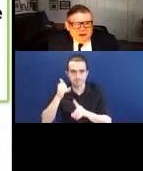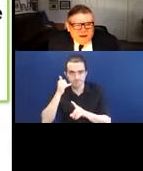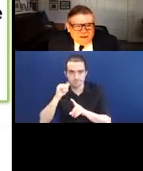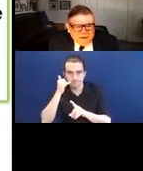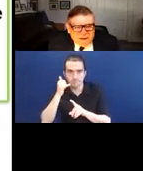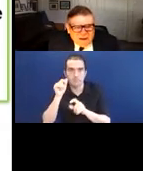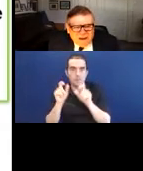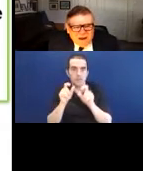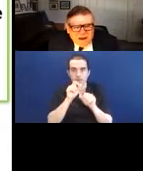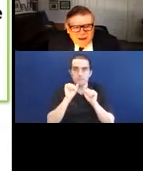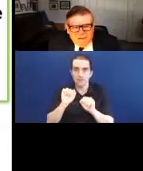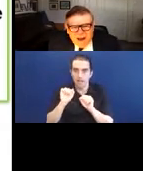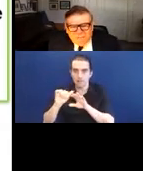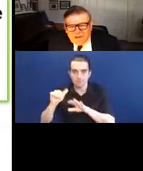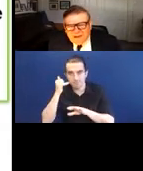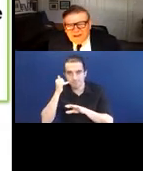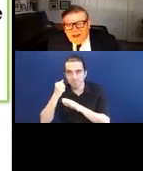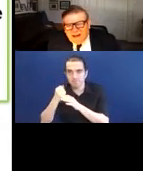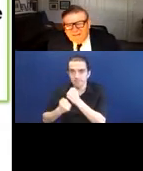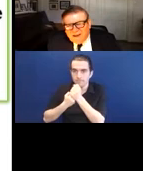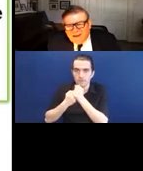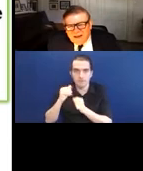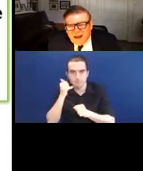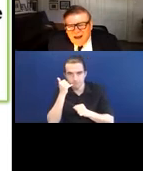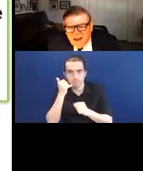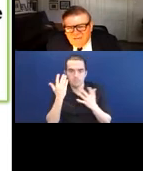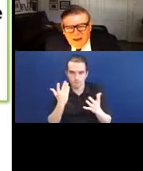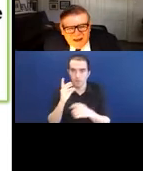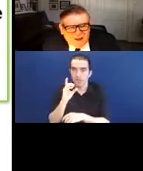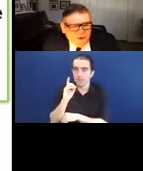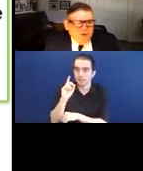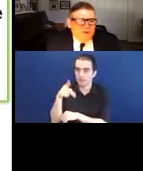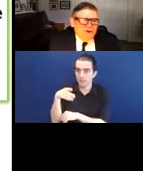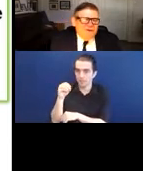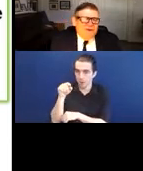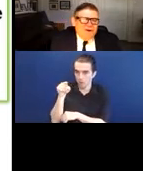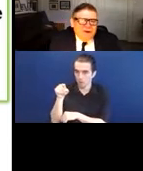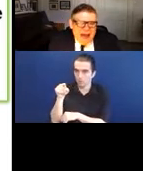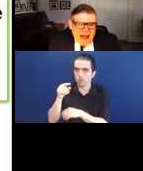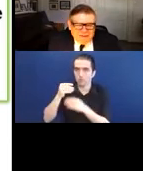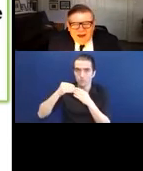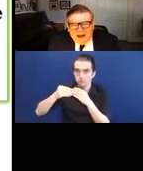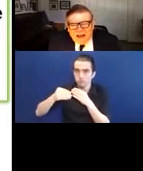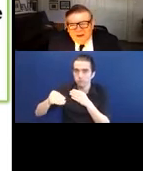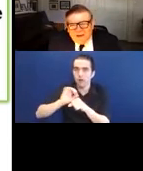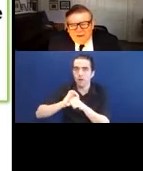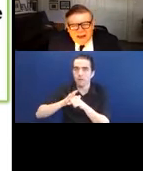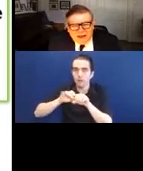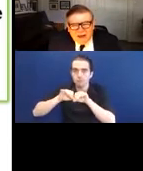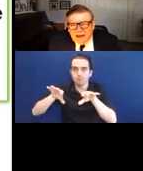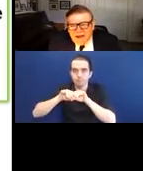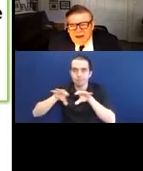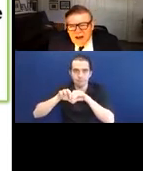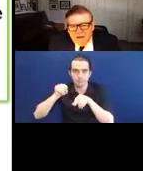but another round of persistent advocacy finally saw that the lack of sign language was